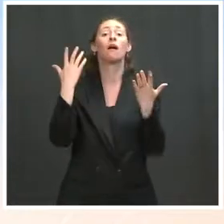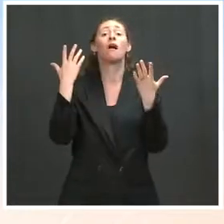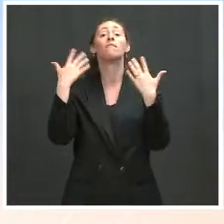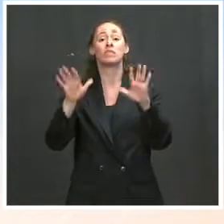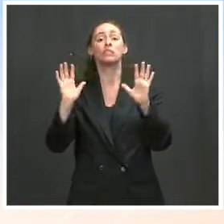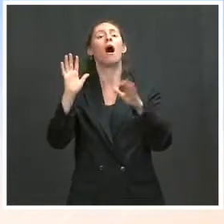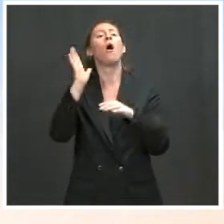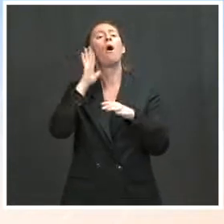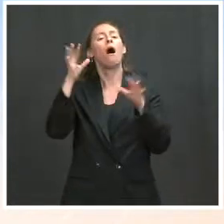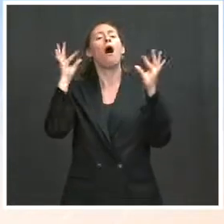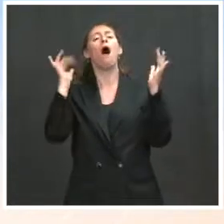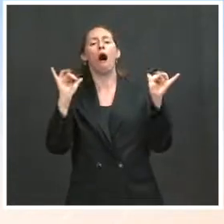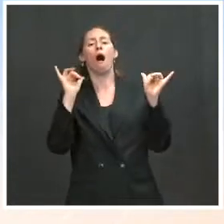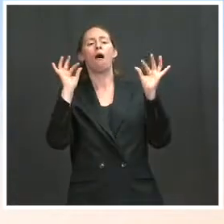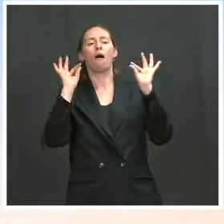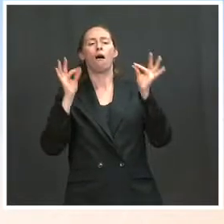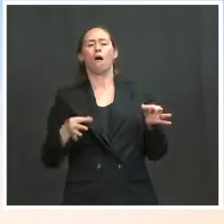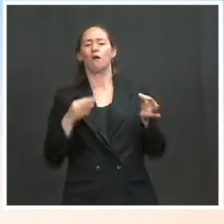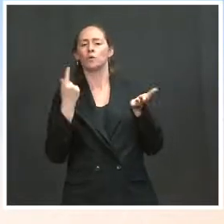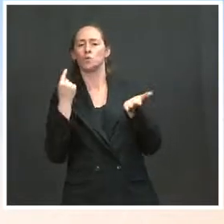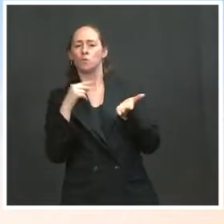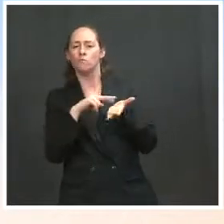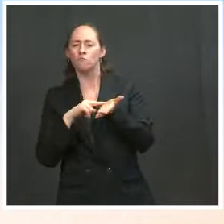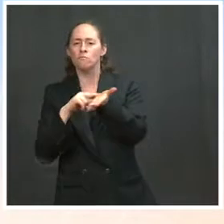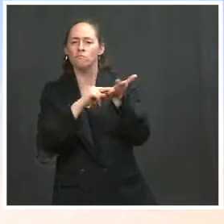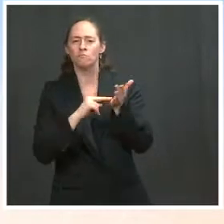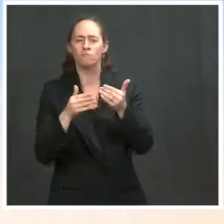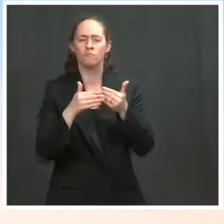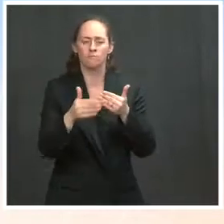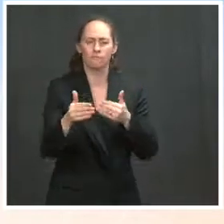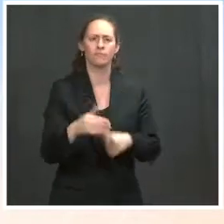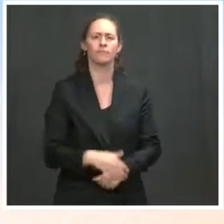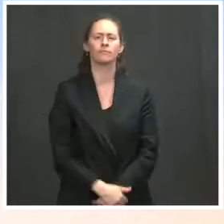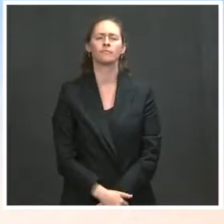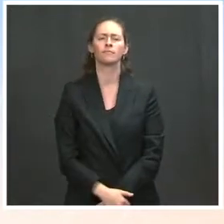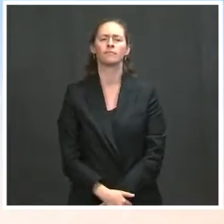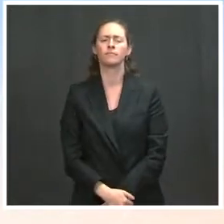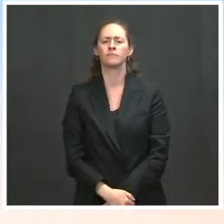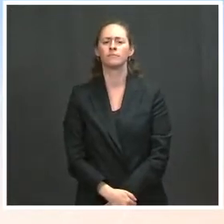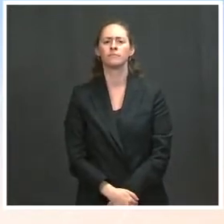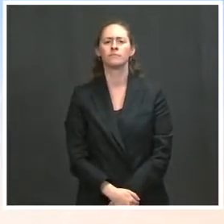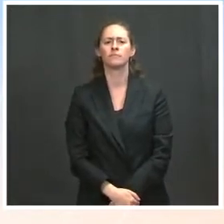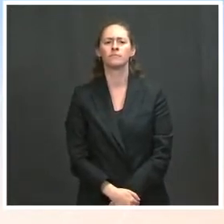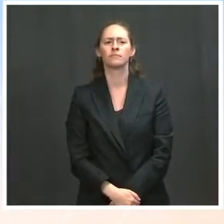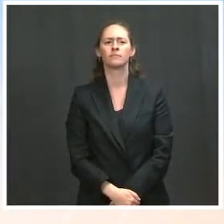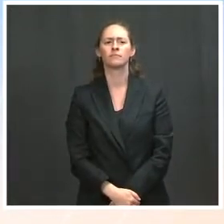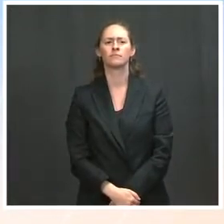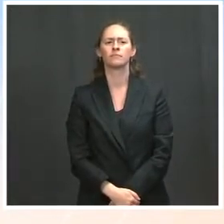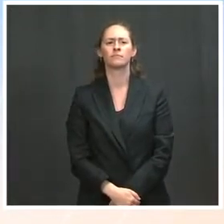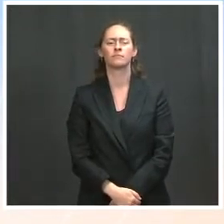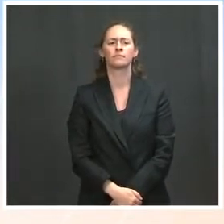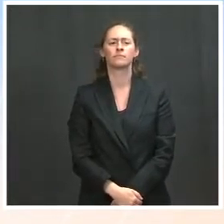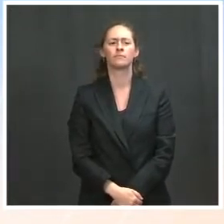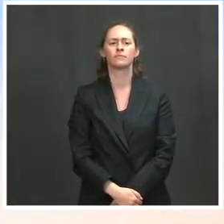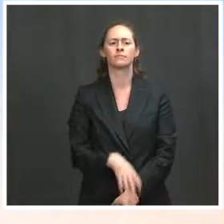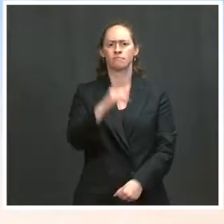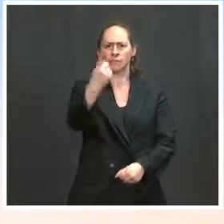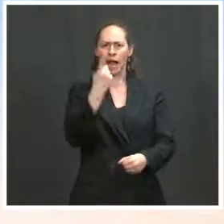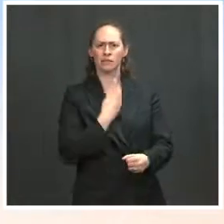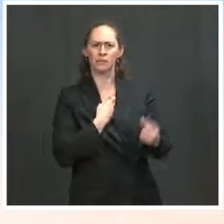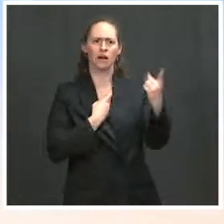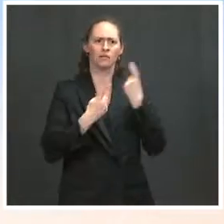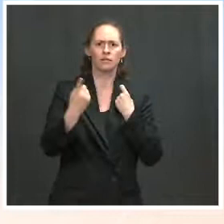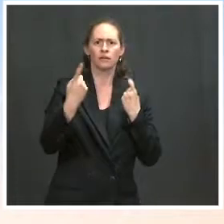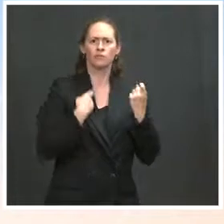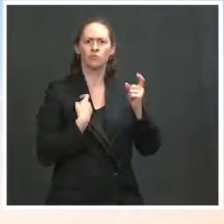of where to take this next. I mean, I do want to go back for a second. We've gotten this question about the origins, and we've been